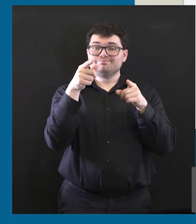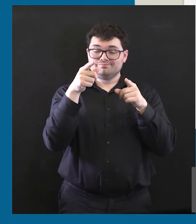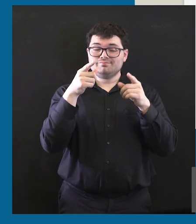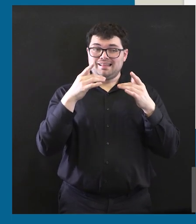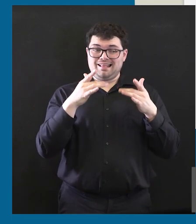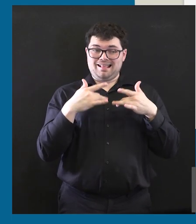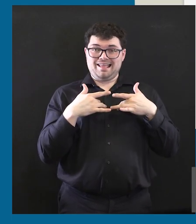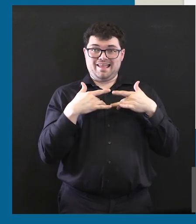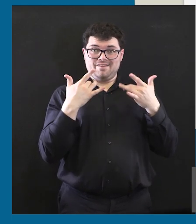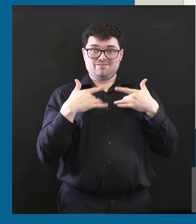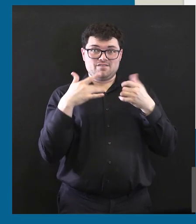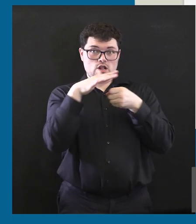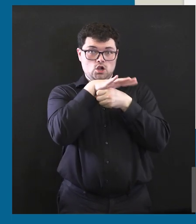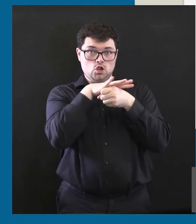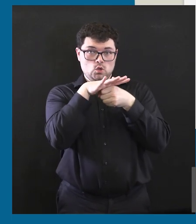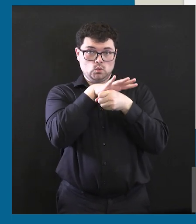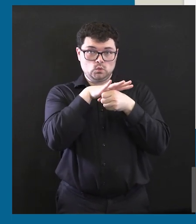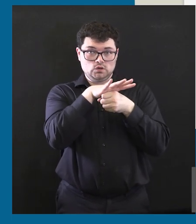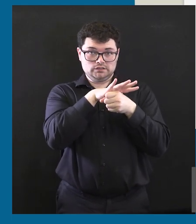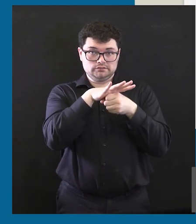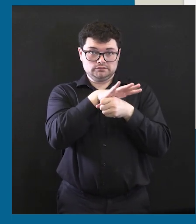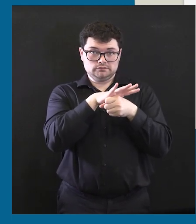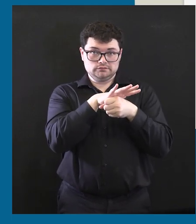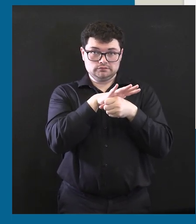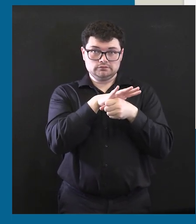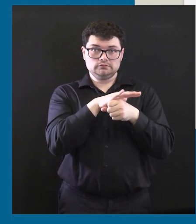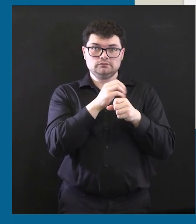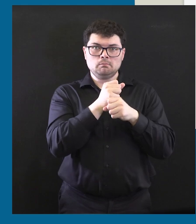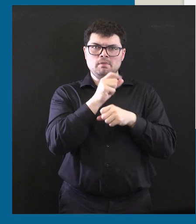The next section is the event location.